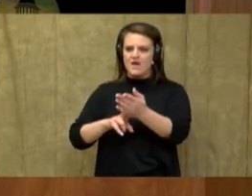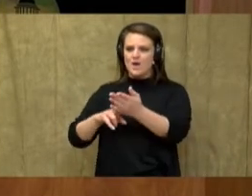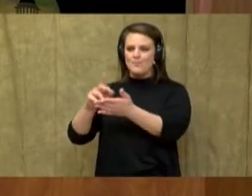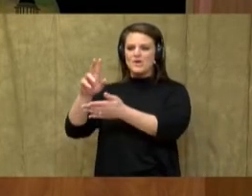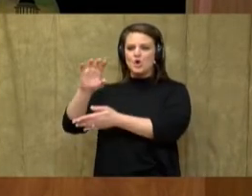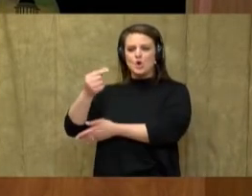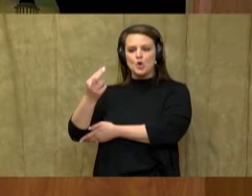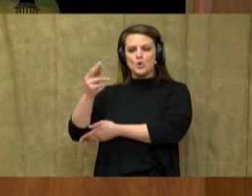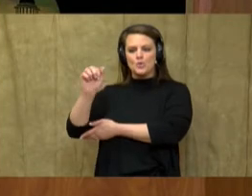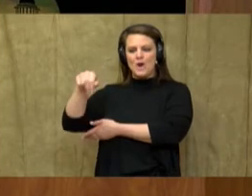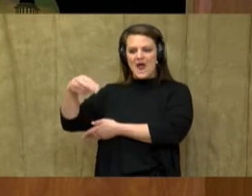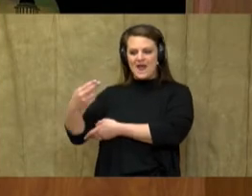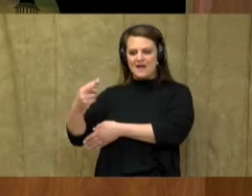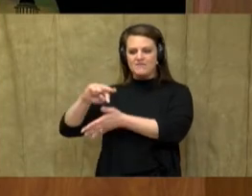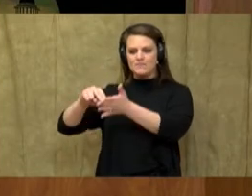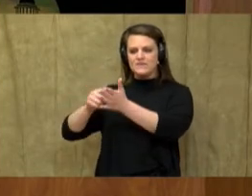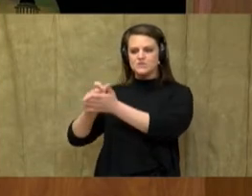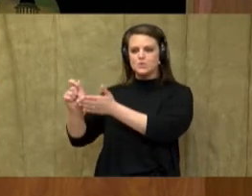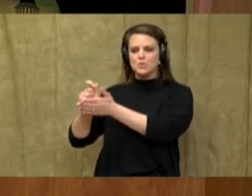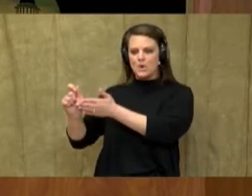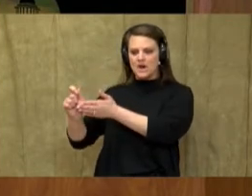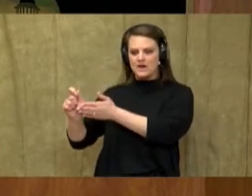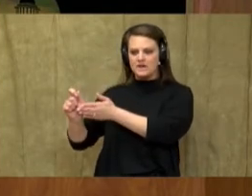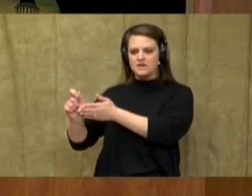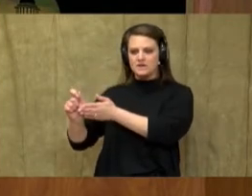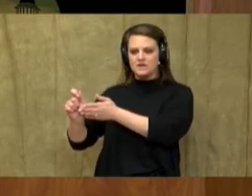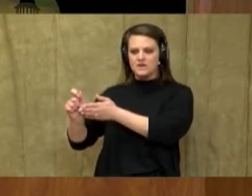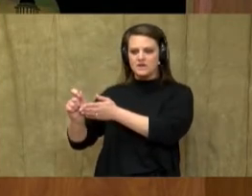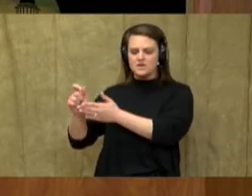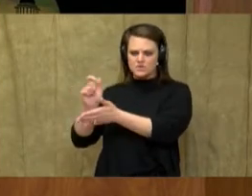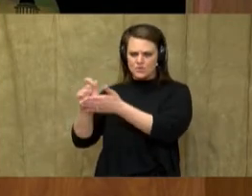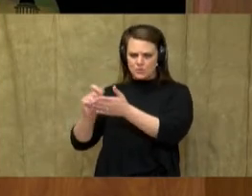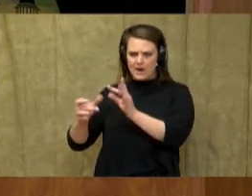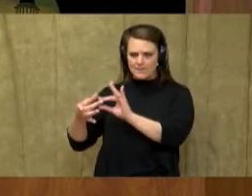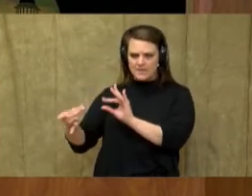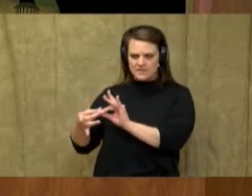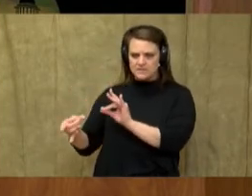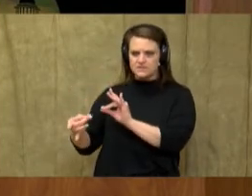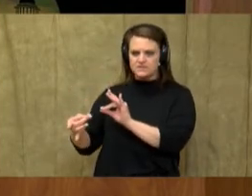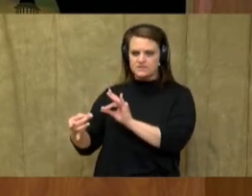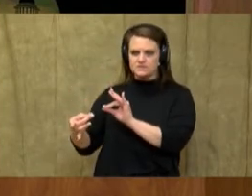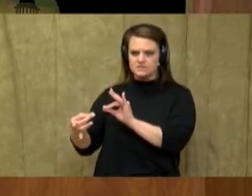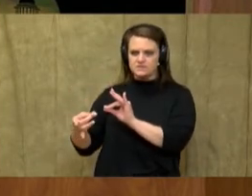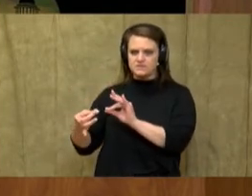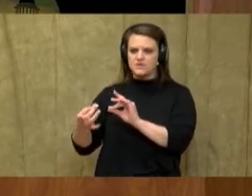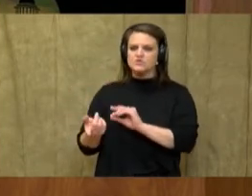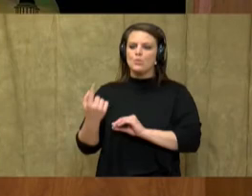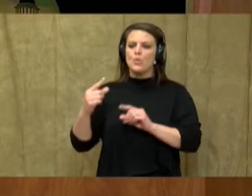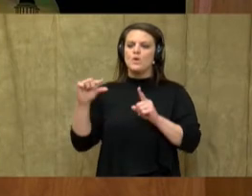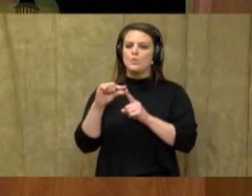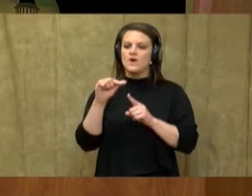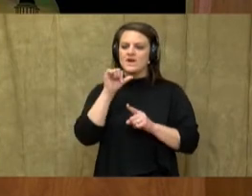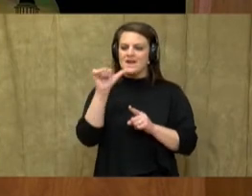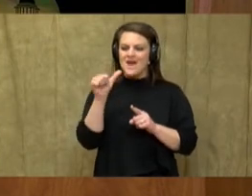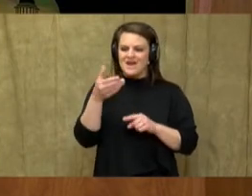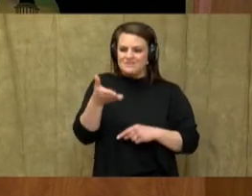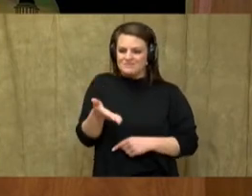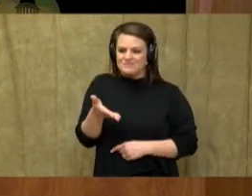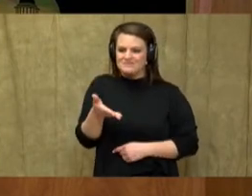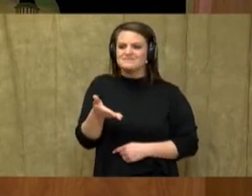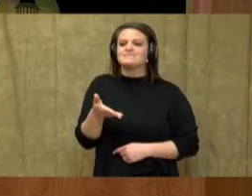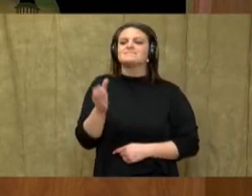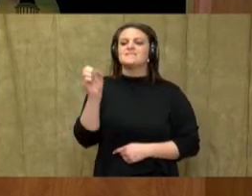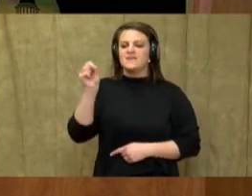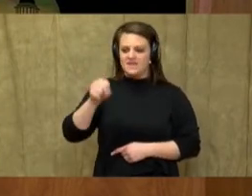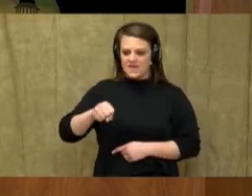to write. So what about a message? You write a message. So the one word that doesn't belong,